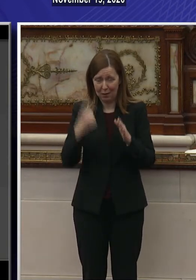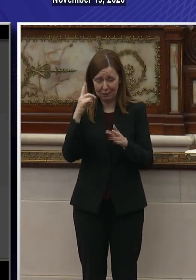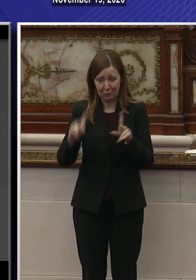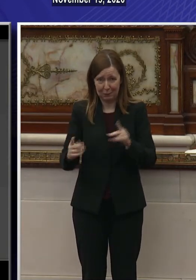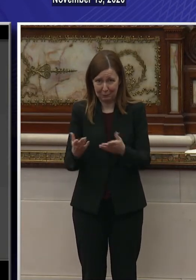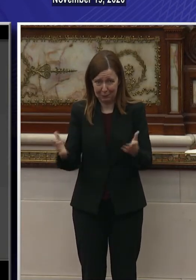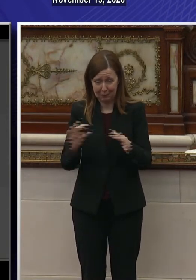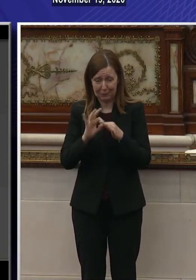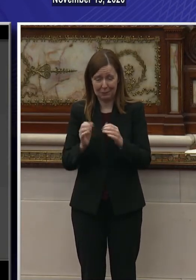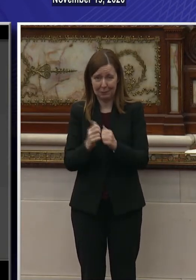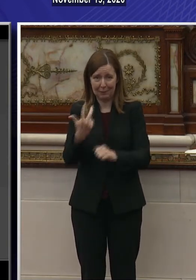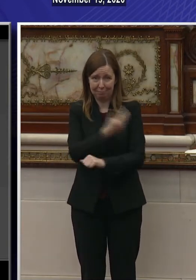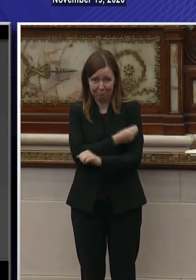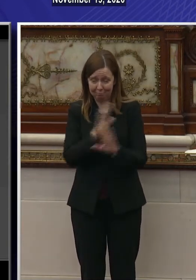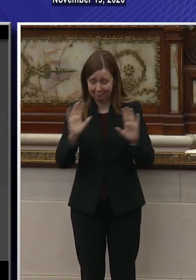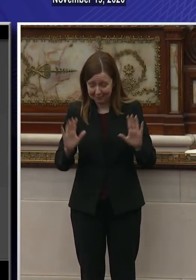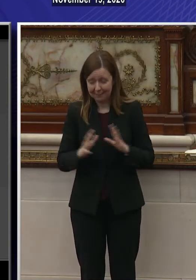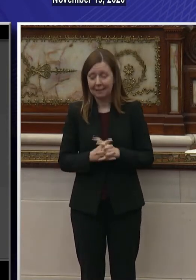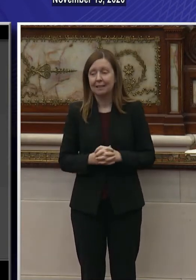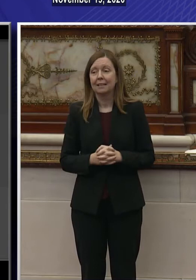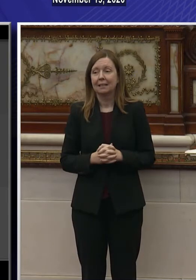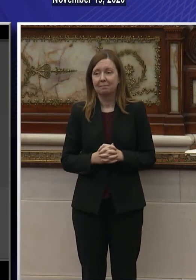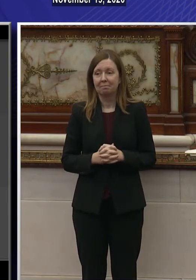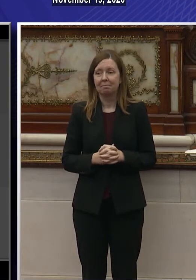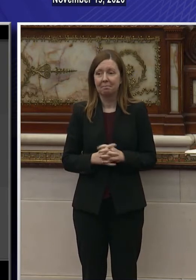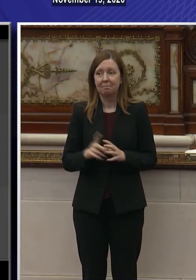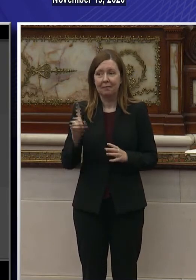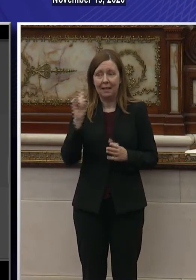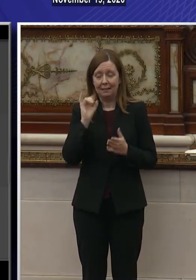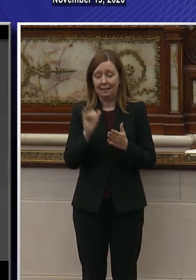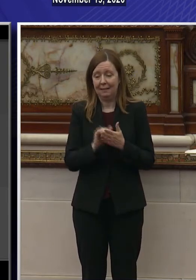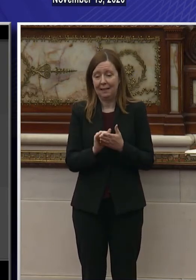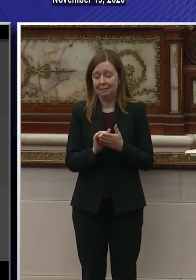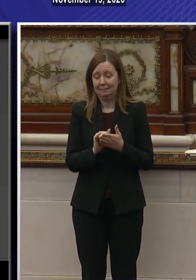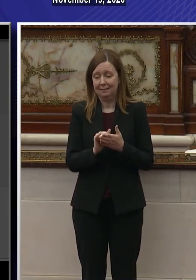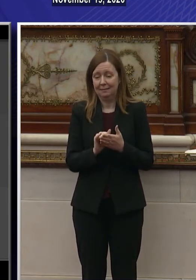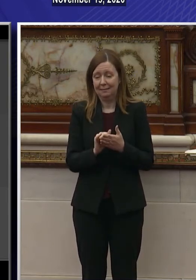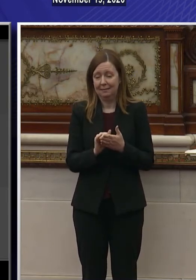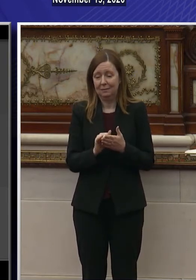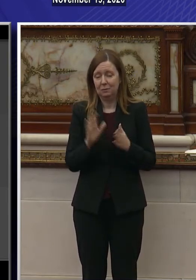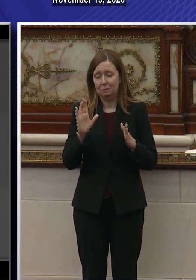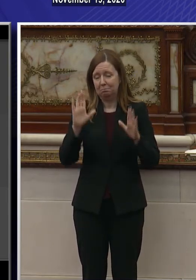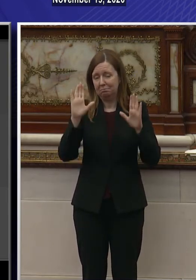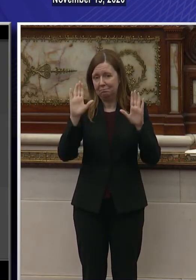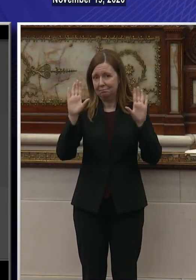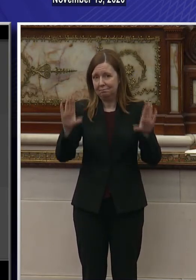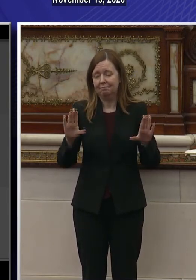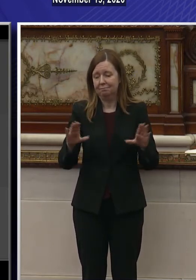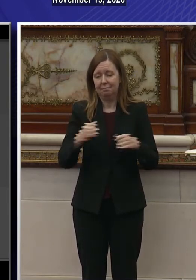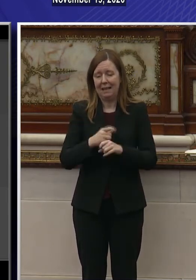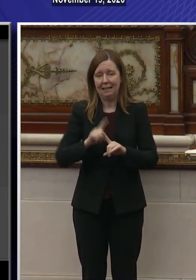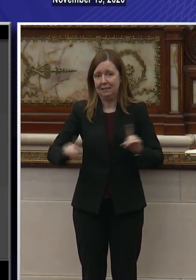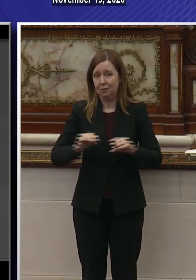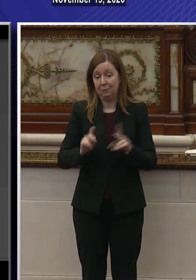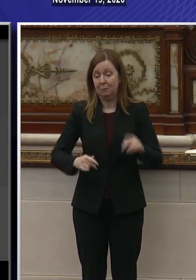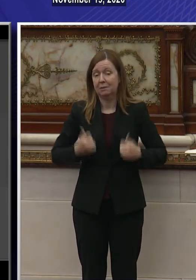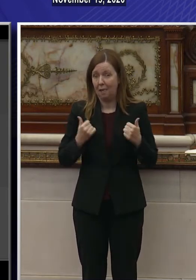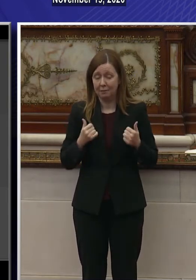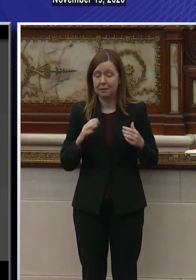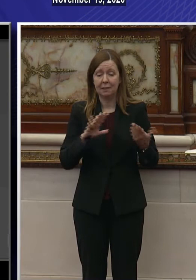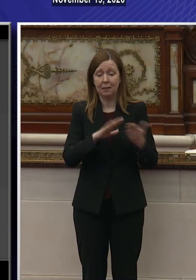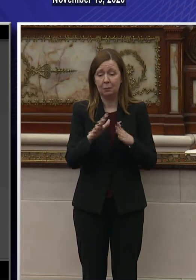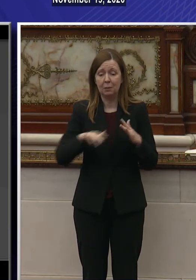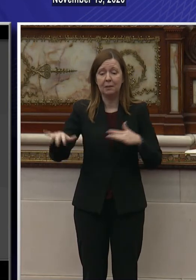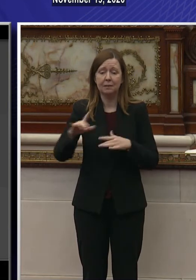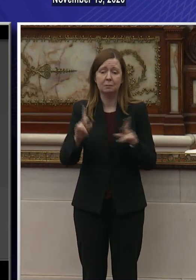cost associated with it. I think that this is just going to be phenomenal in terms of making a difference in communities